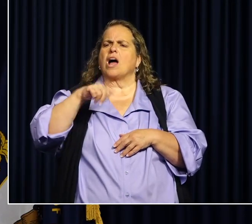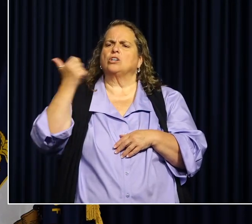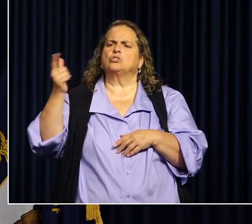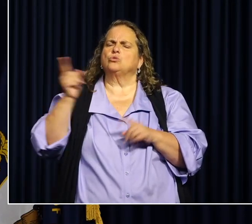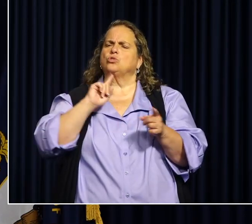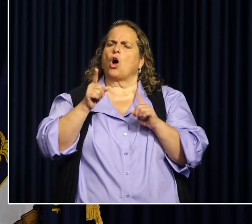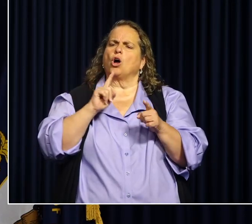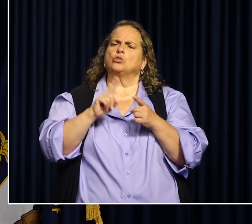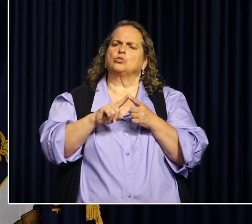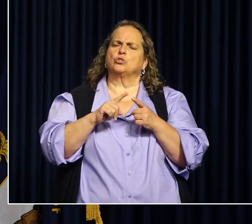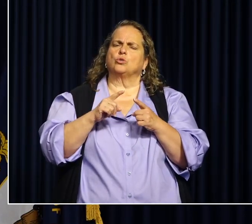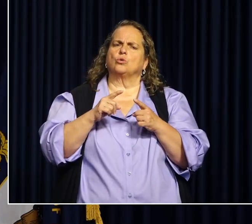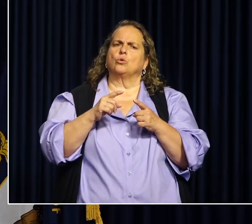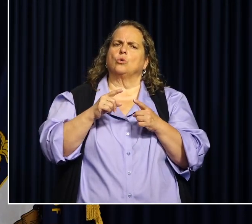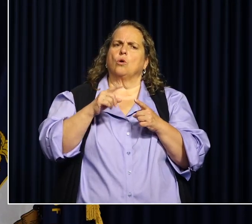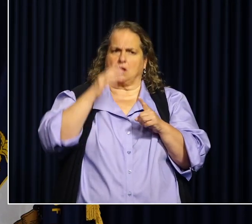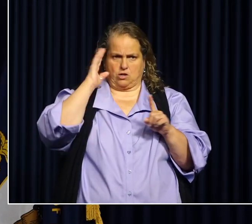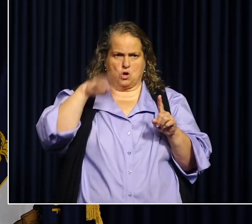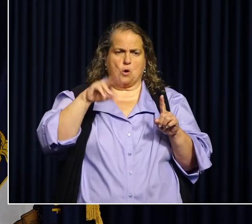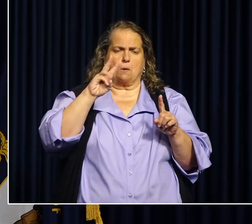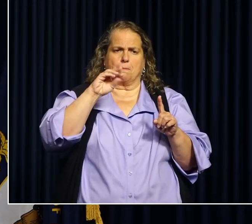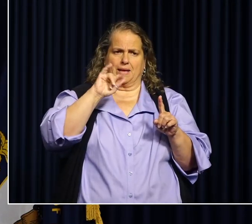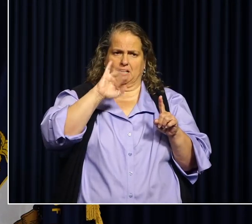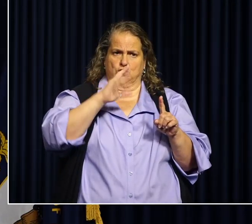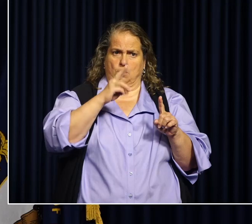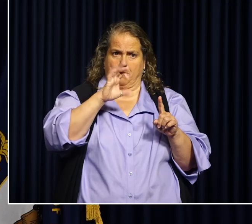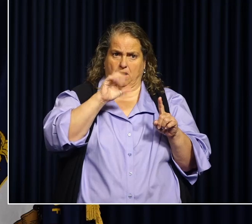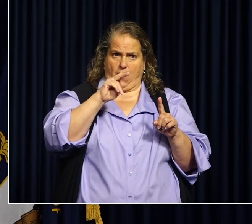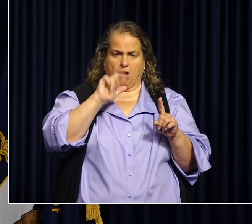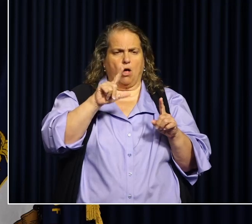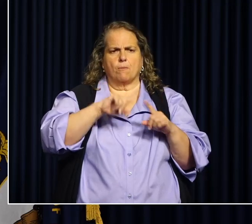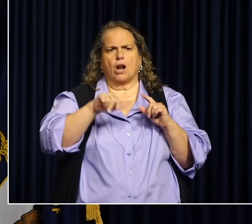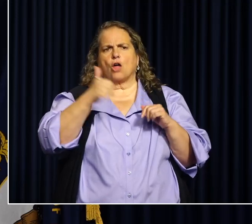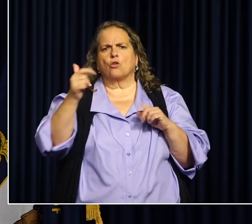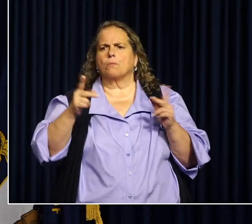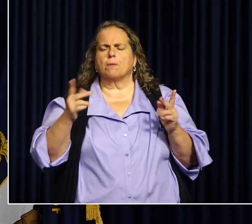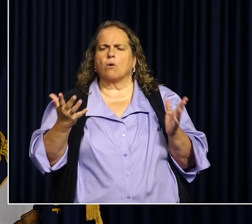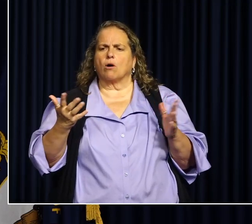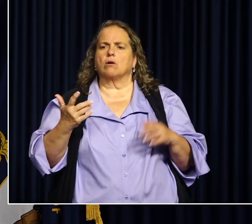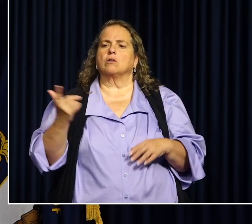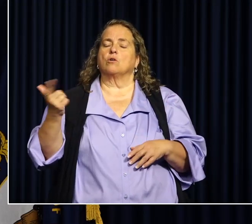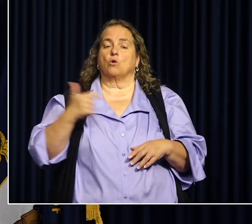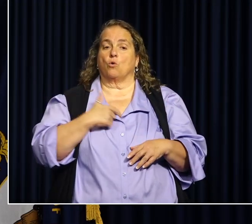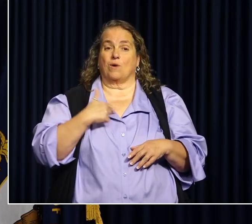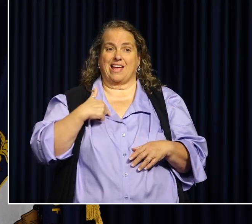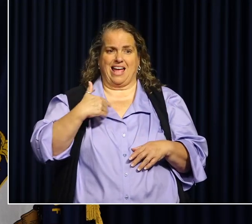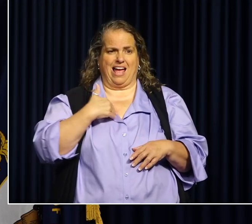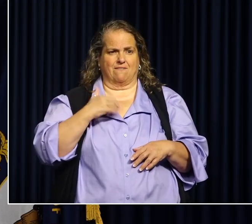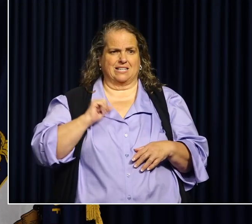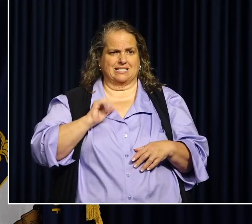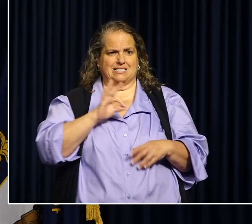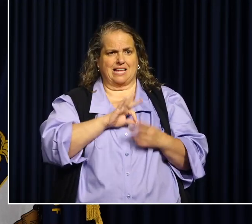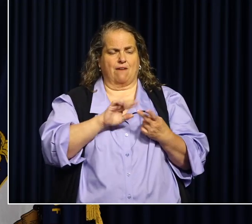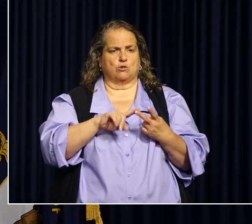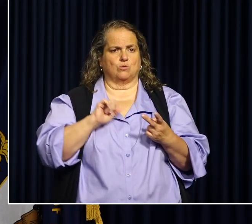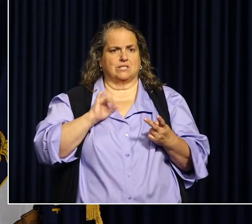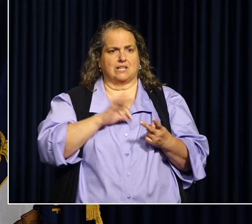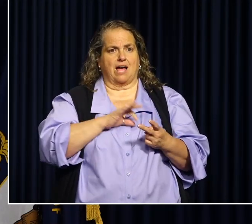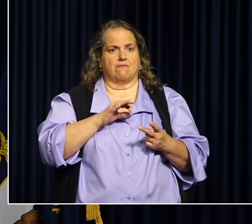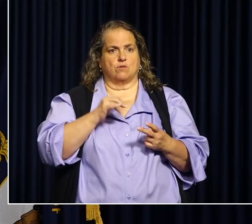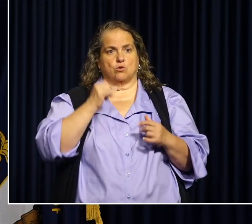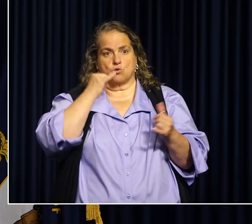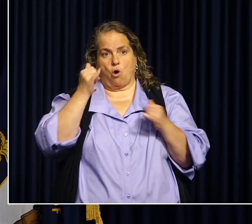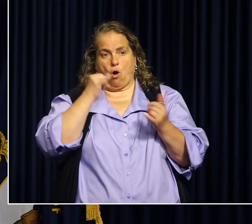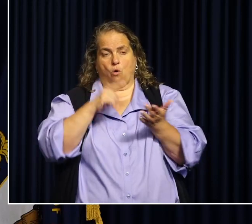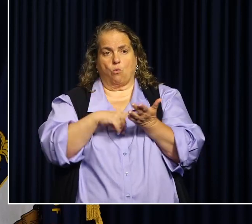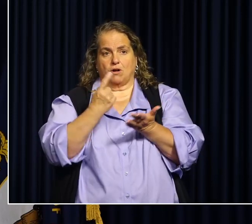directly about the need for funding? We hold a staff-to-staff call, I think, once a week, and I know that's been